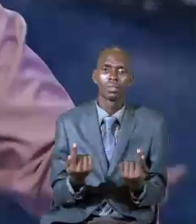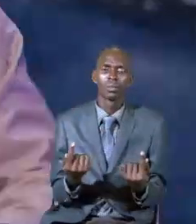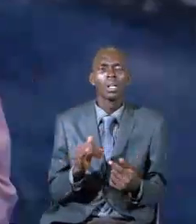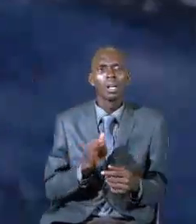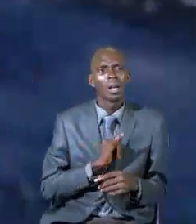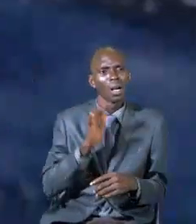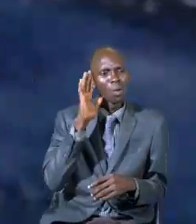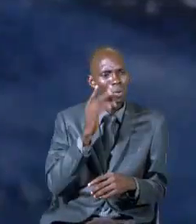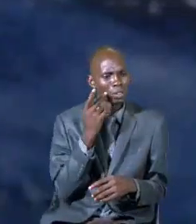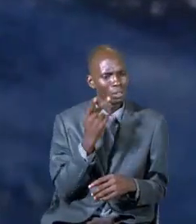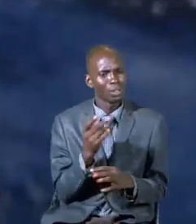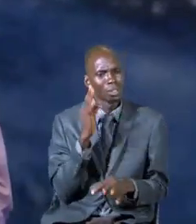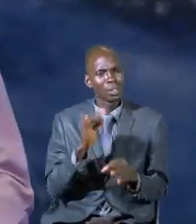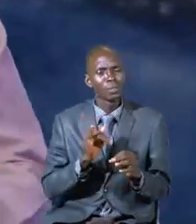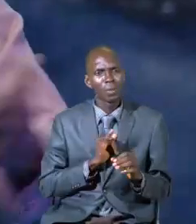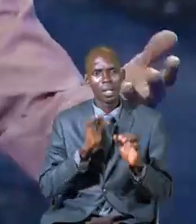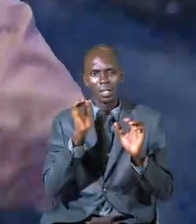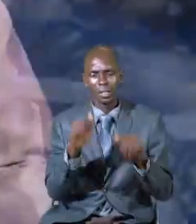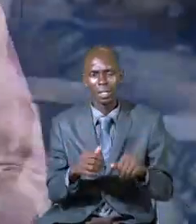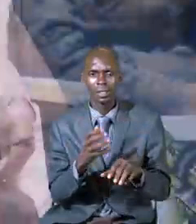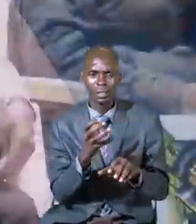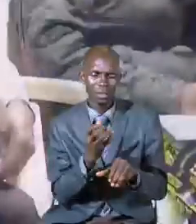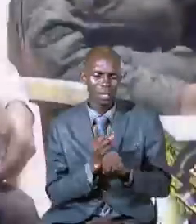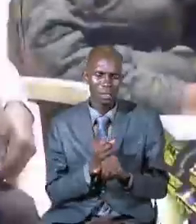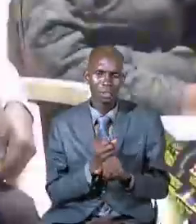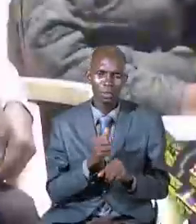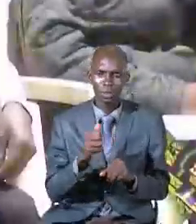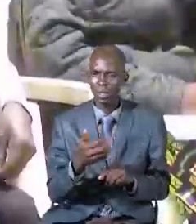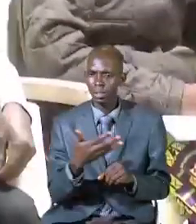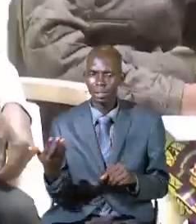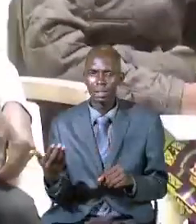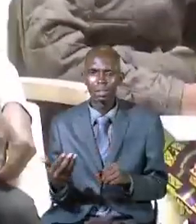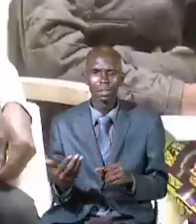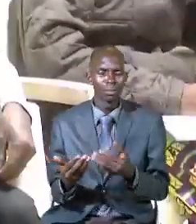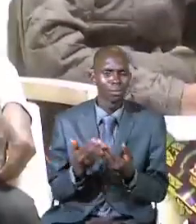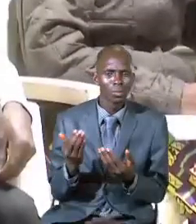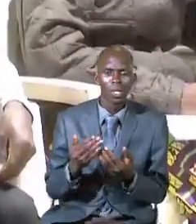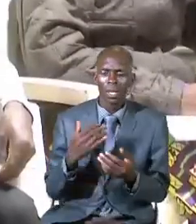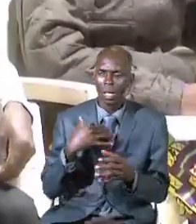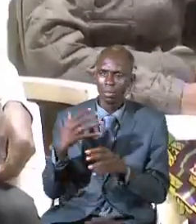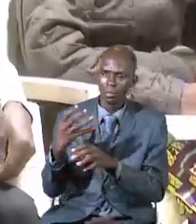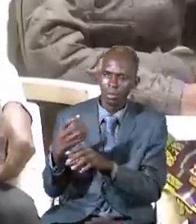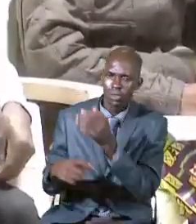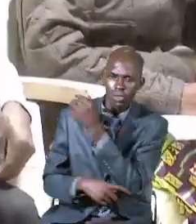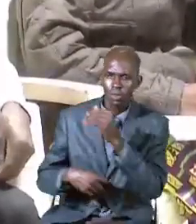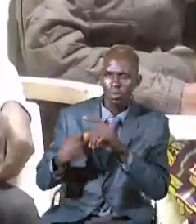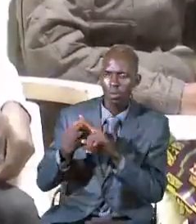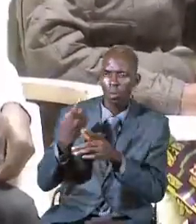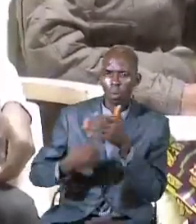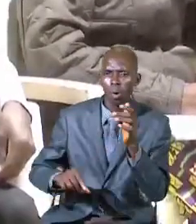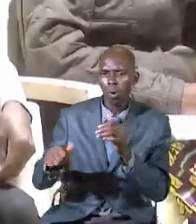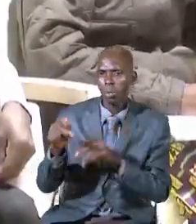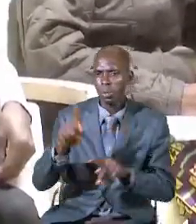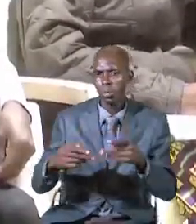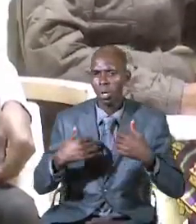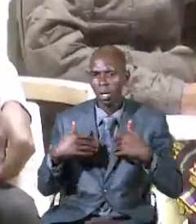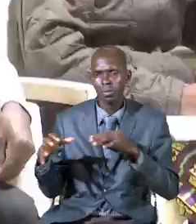this, take that, and take what others have done, and then use it for myself. The thought